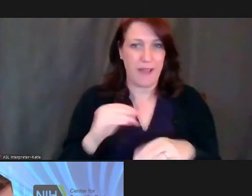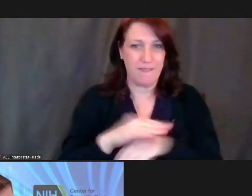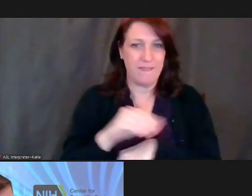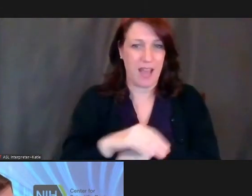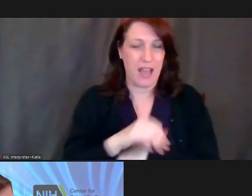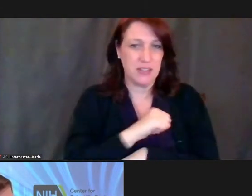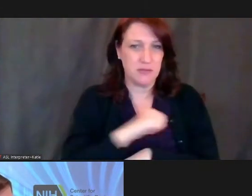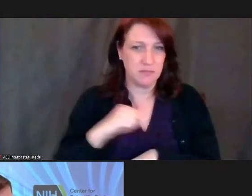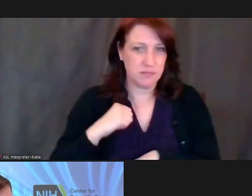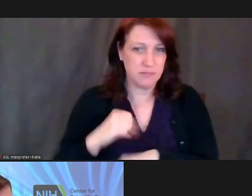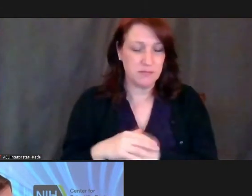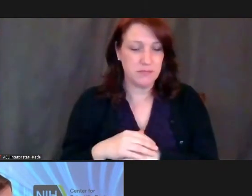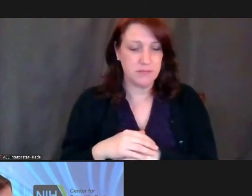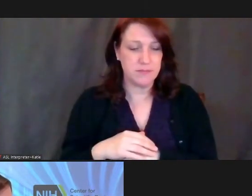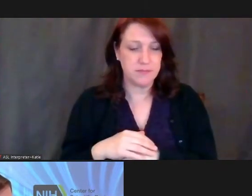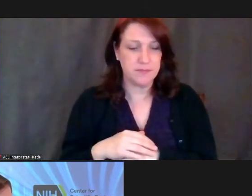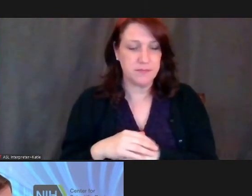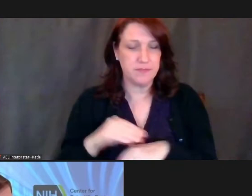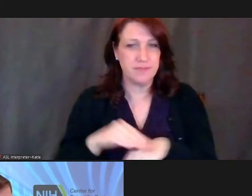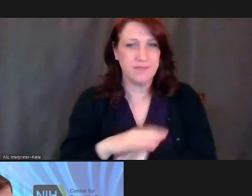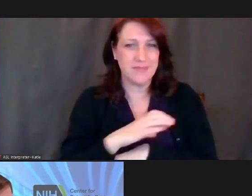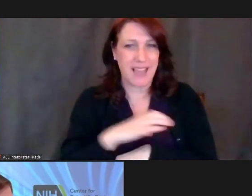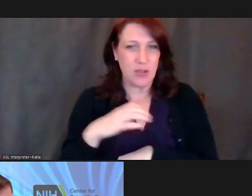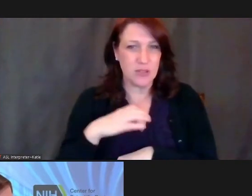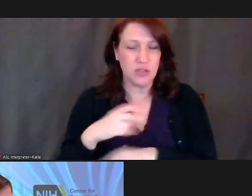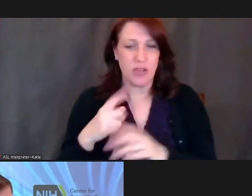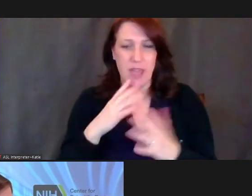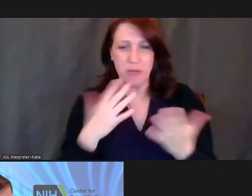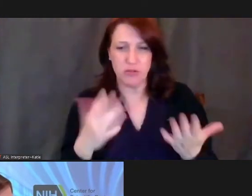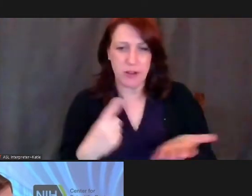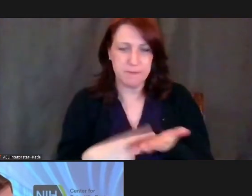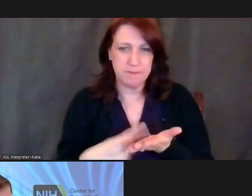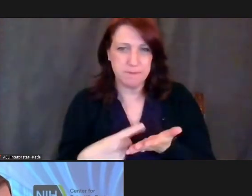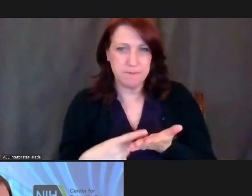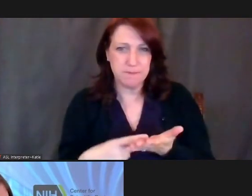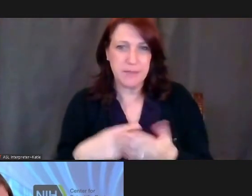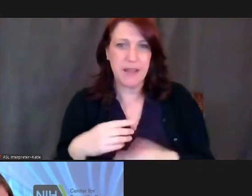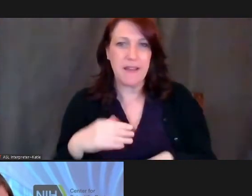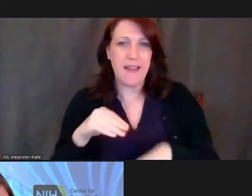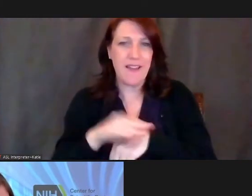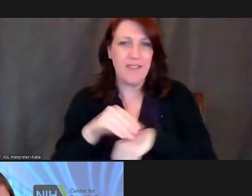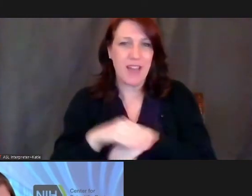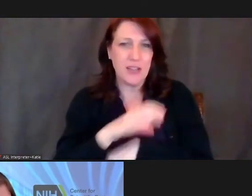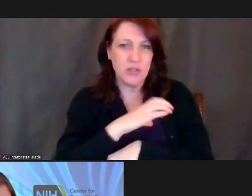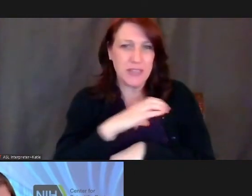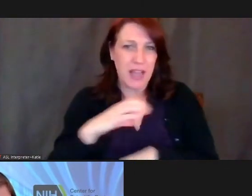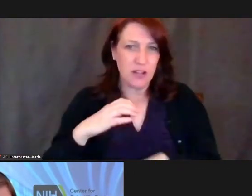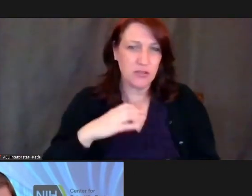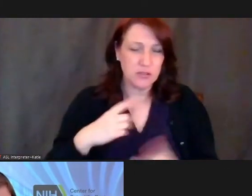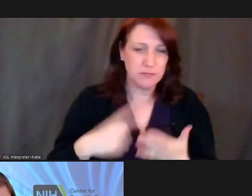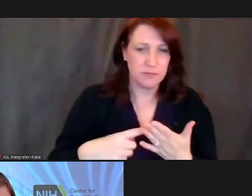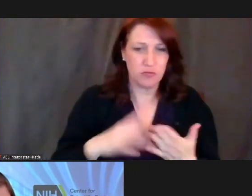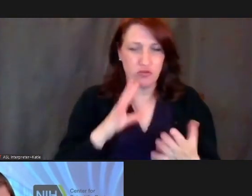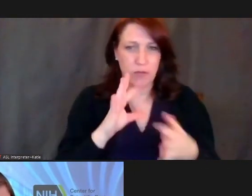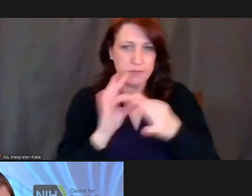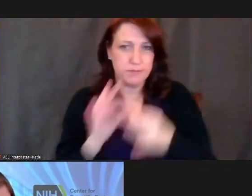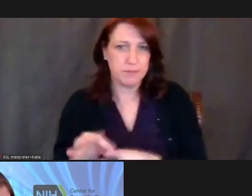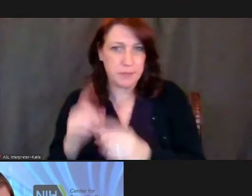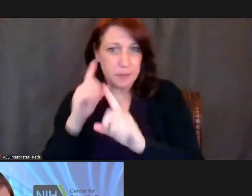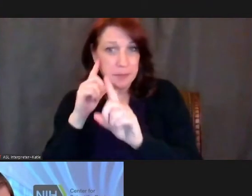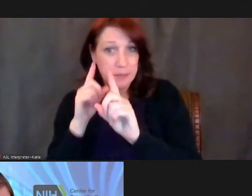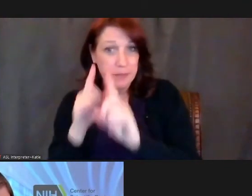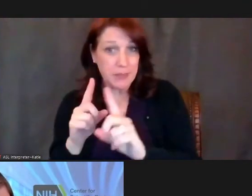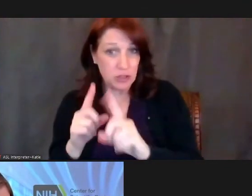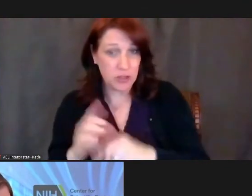that's a council of external experts that help advise us on our mission.